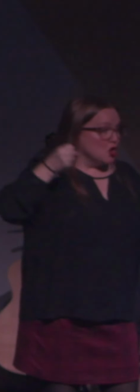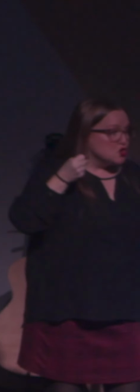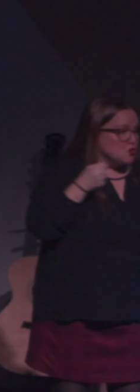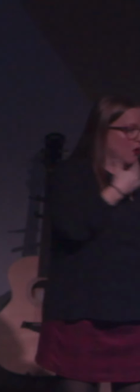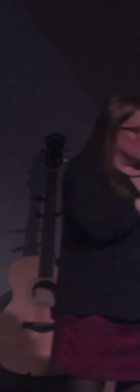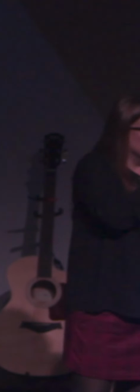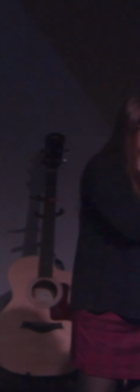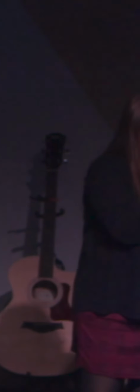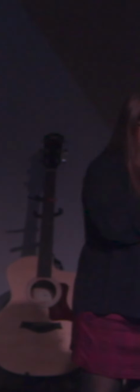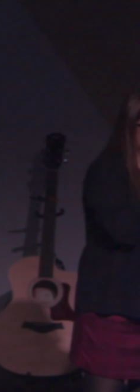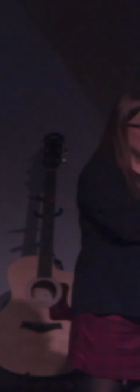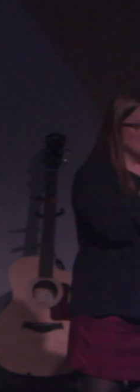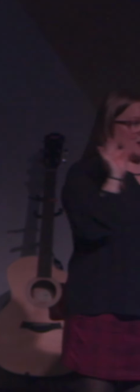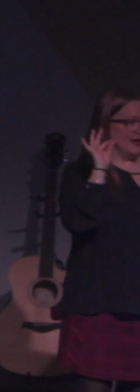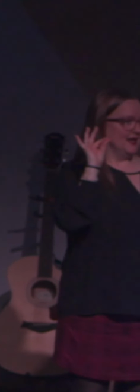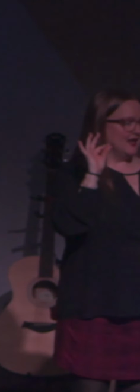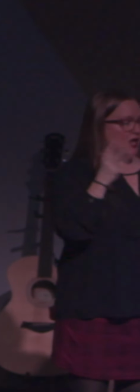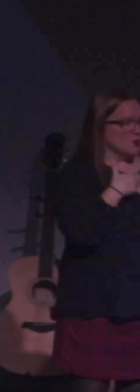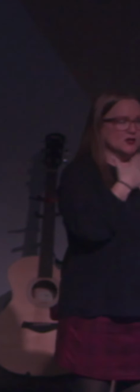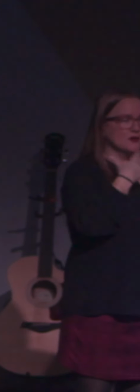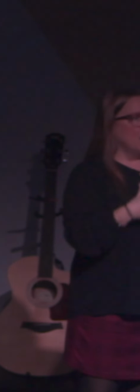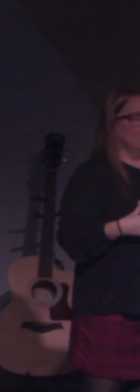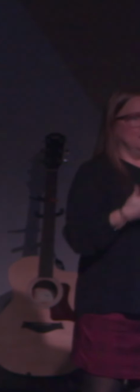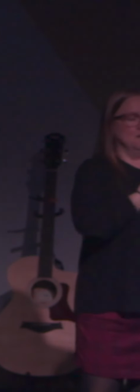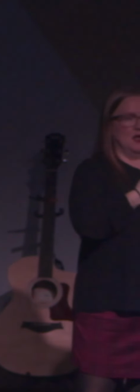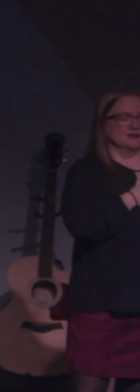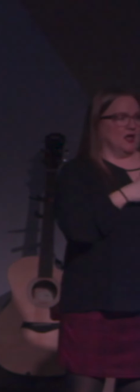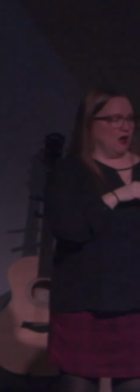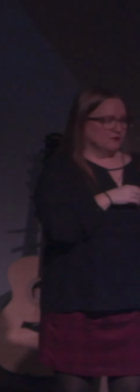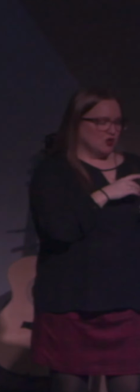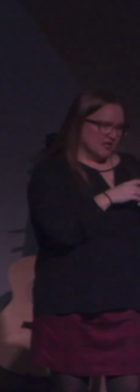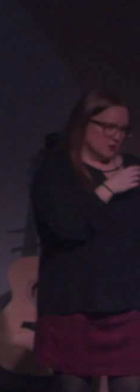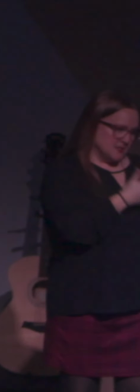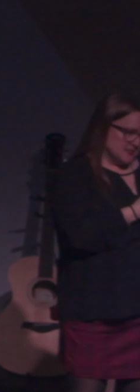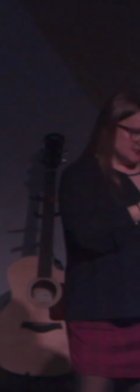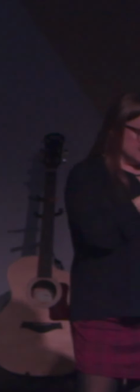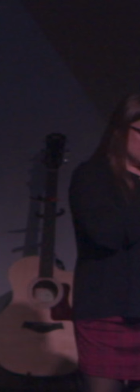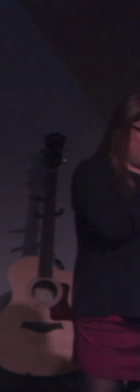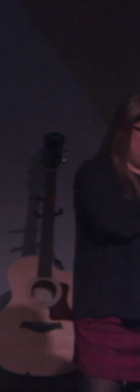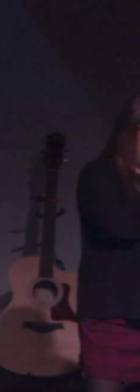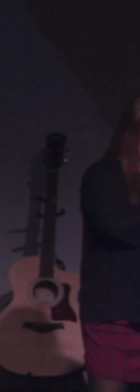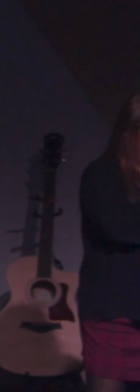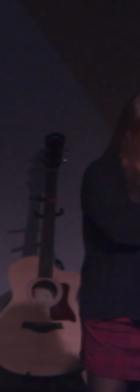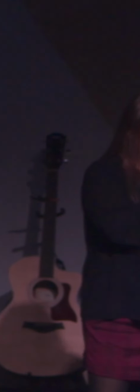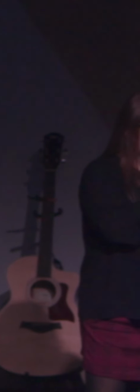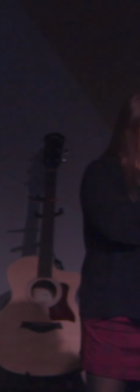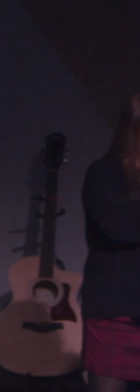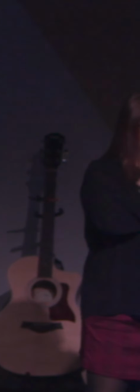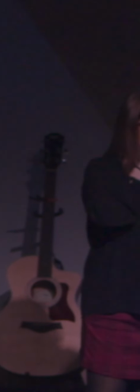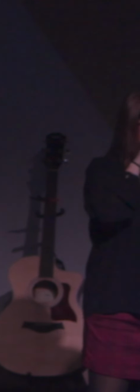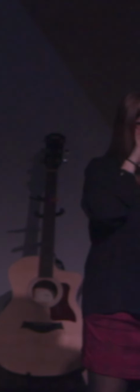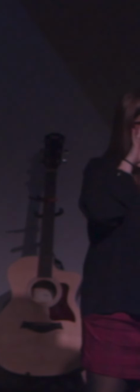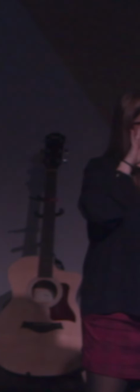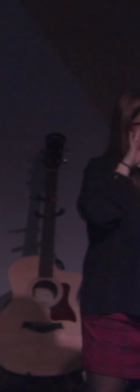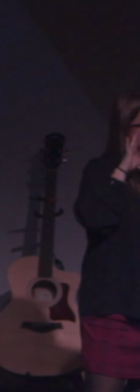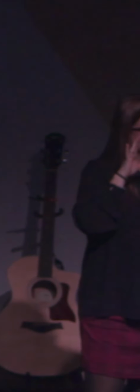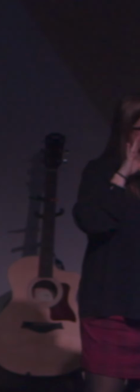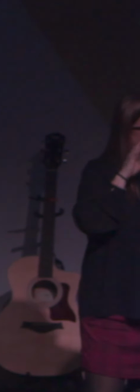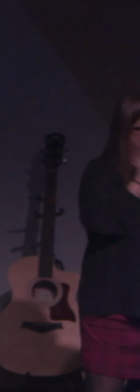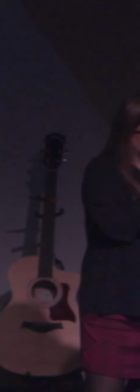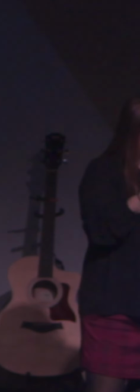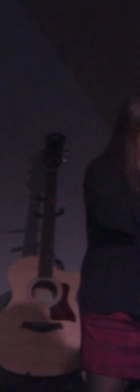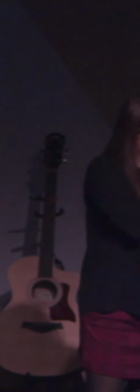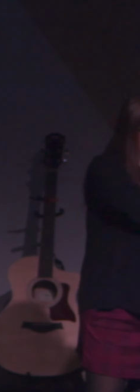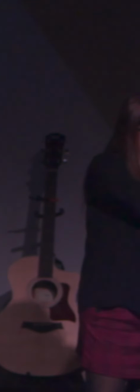to be free and you want to say, I'm releasing myself from trying to connect these dots, then you have to let go of the things